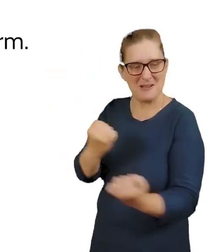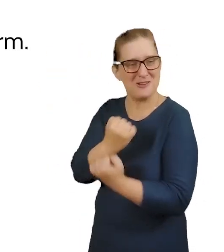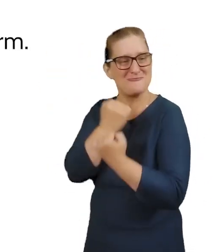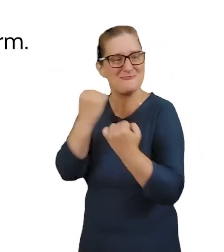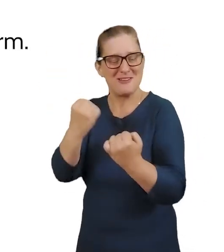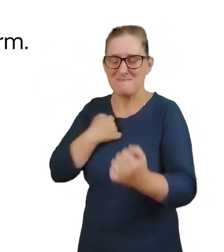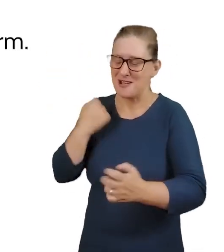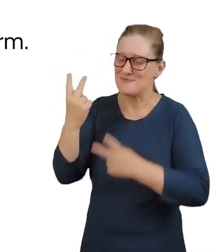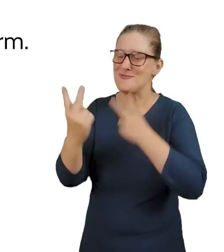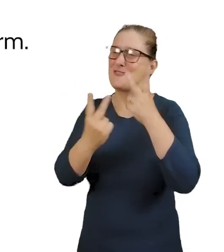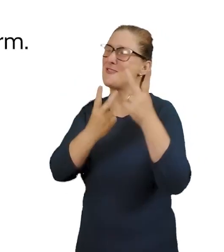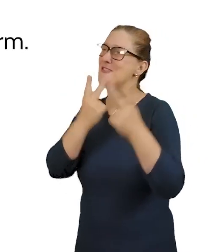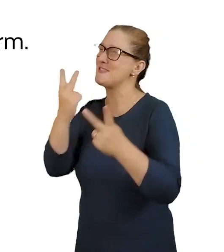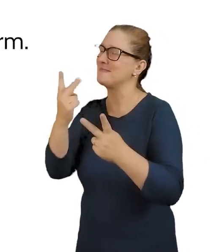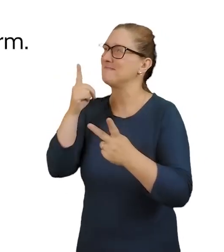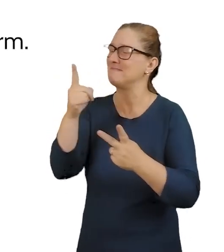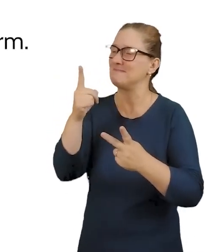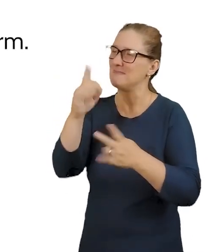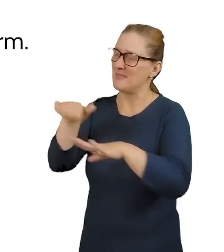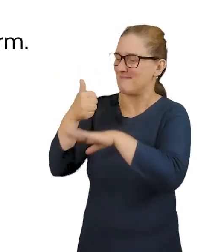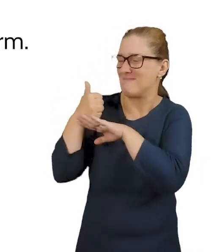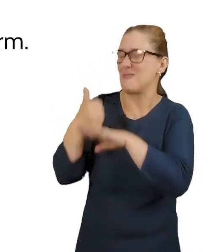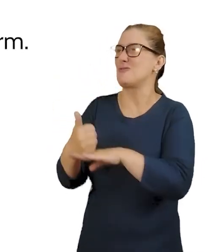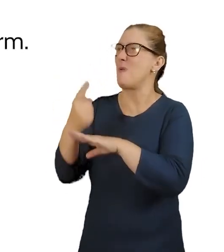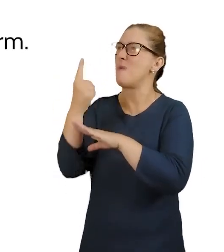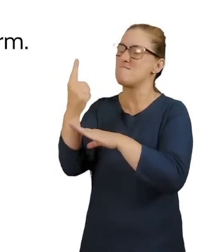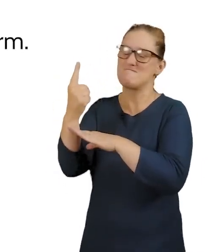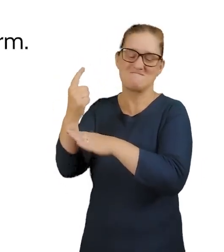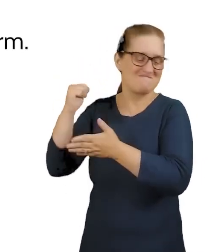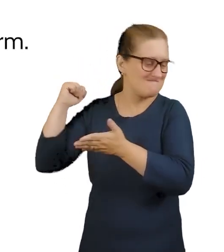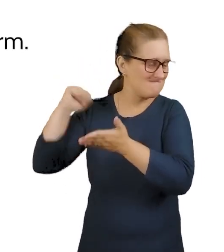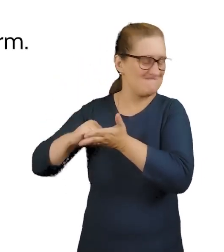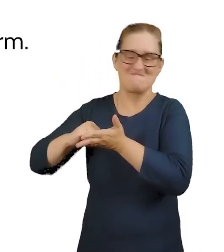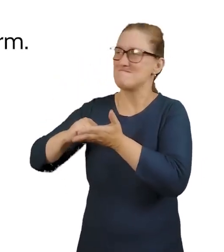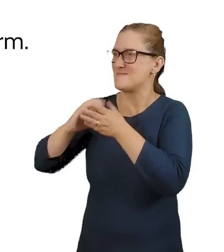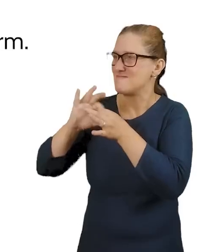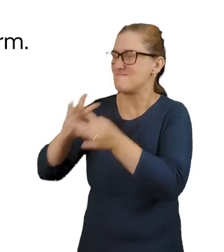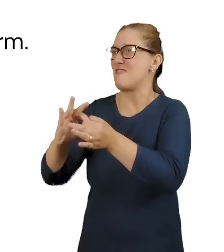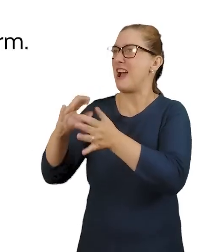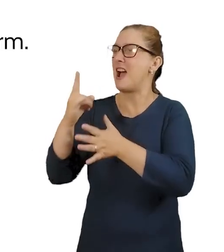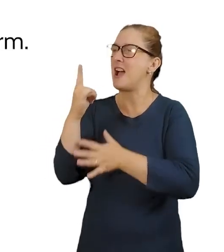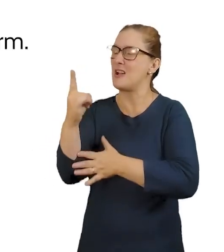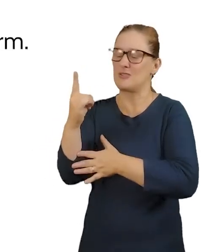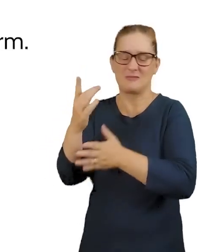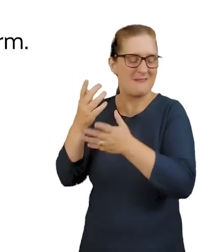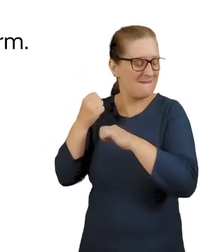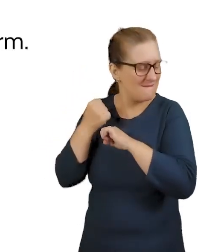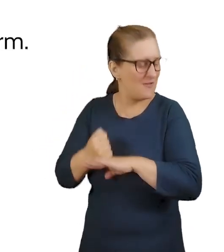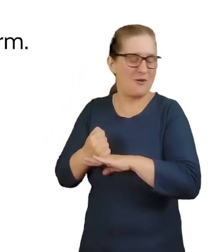my strength, my song. This cornerstone, this